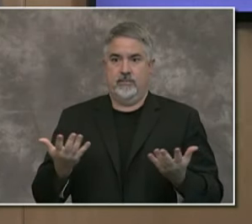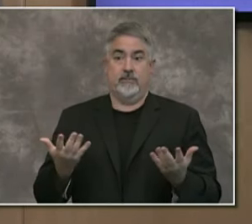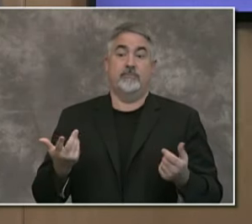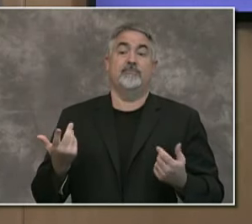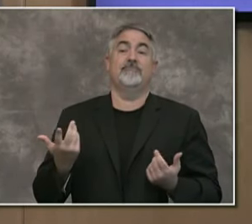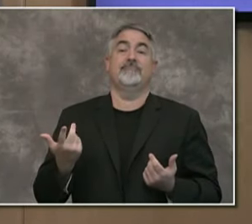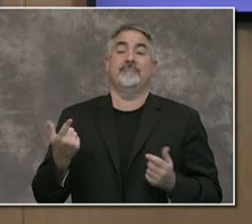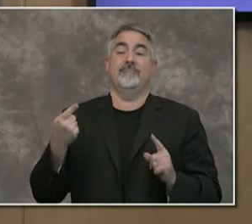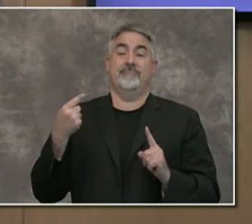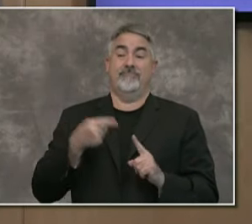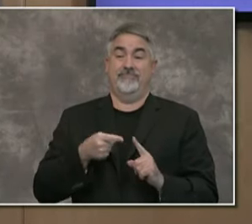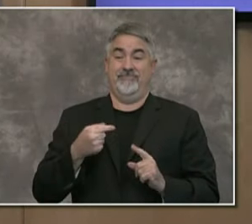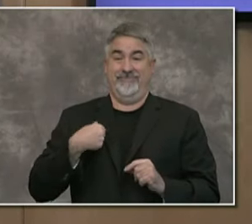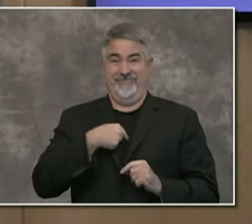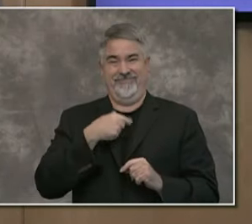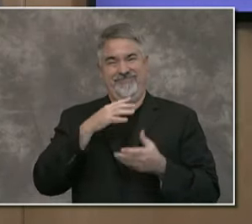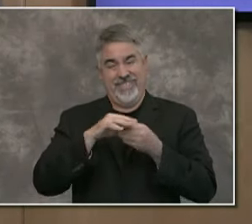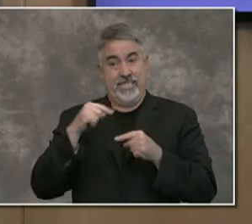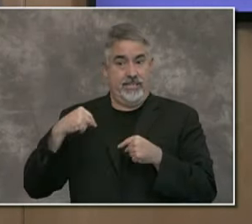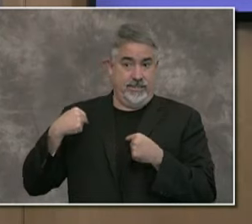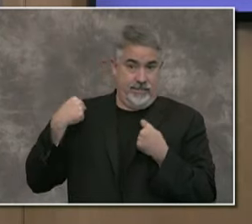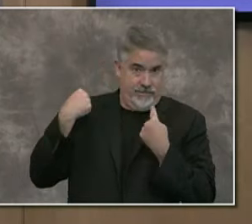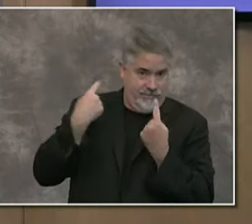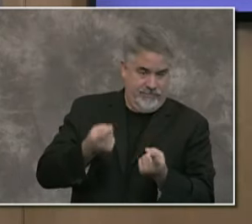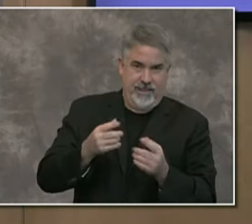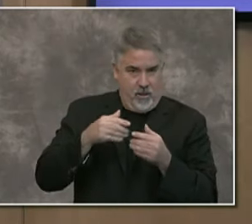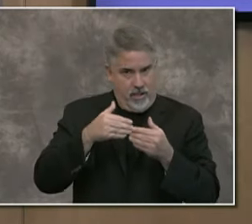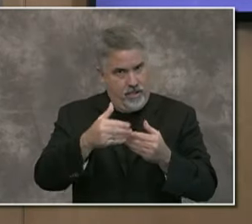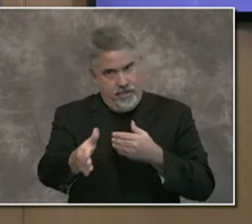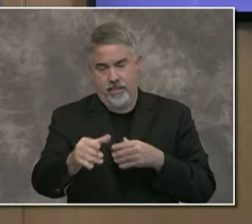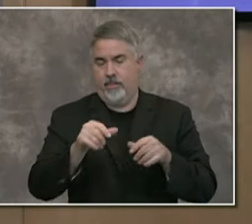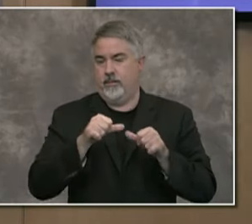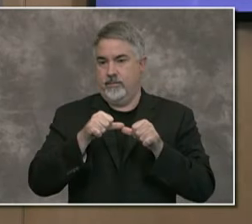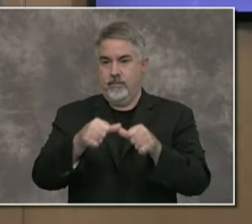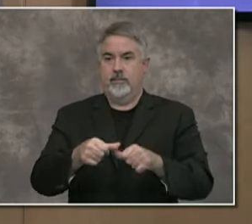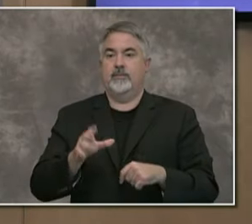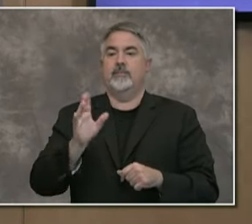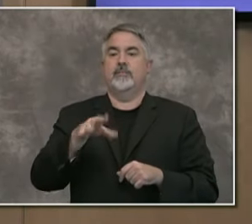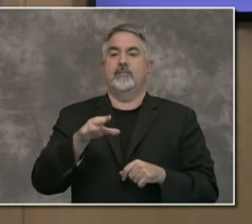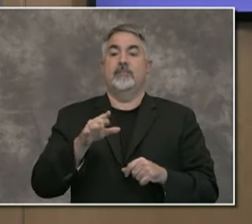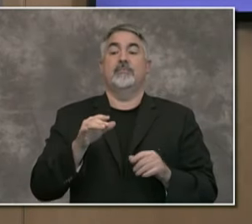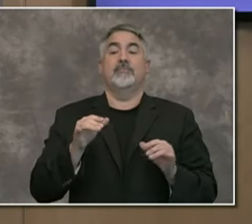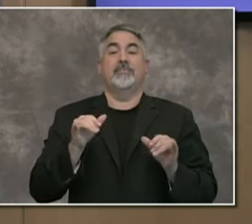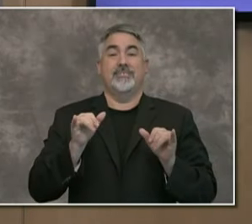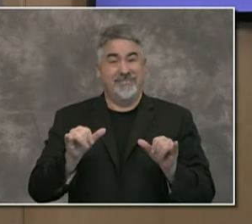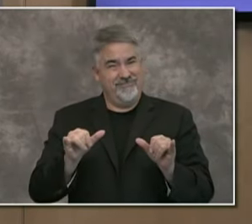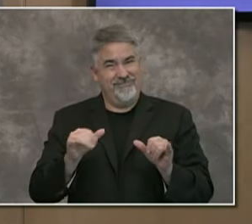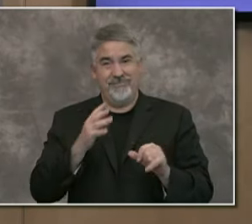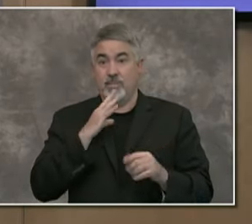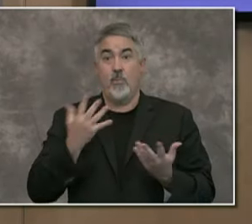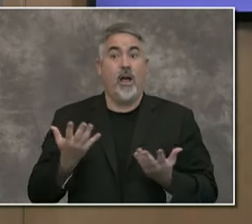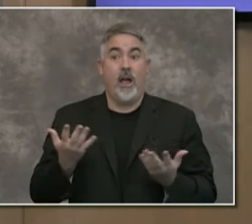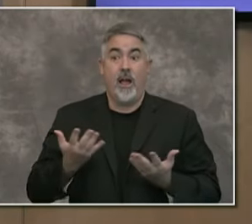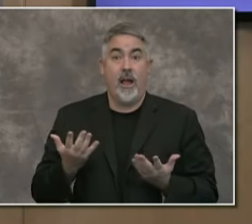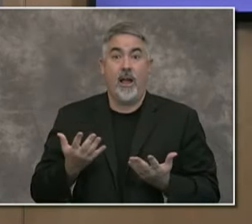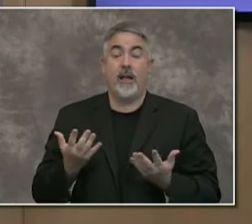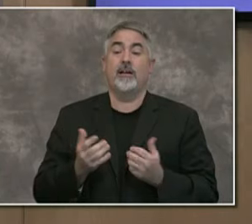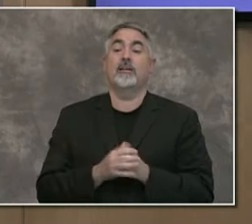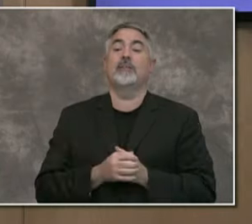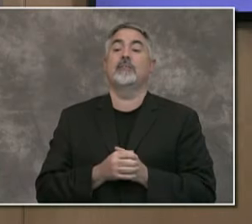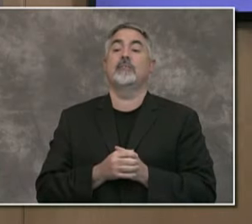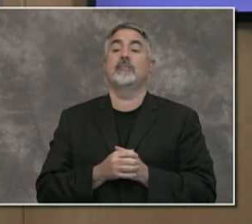have stated multiple times, and we will continue to reiterate, the day-to-day numbers